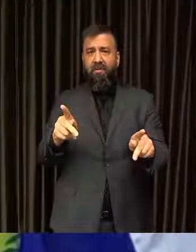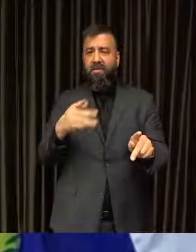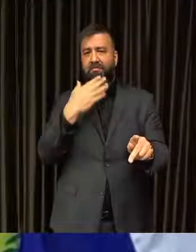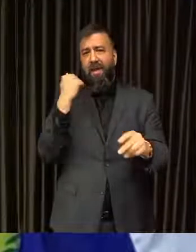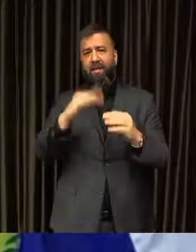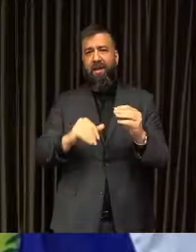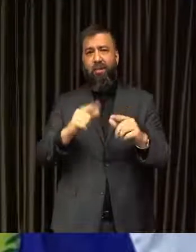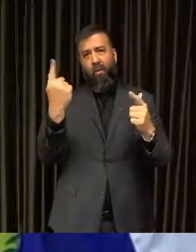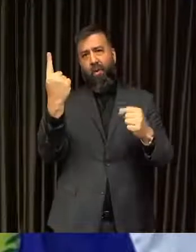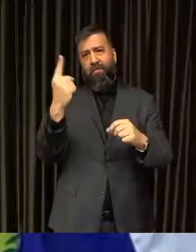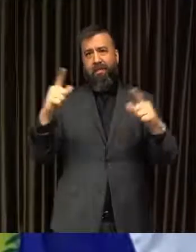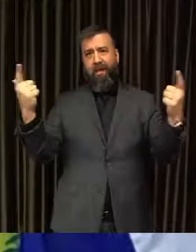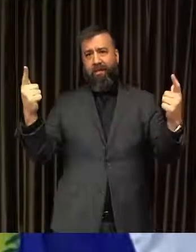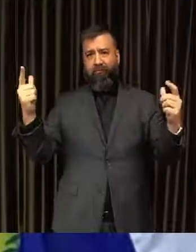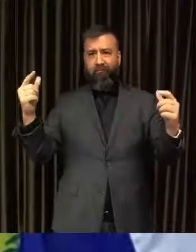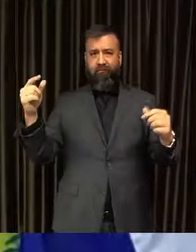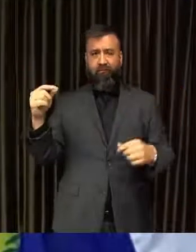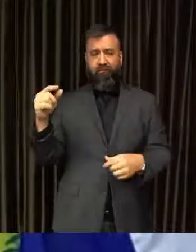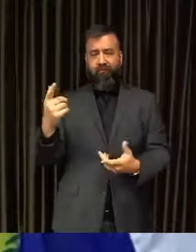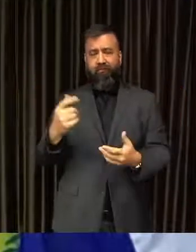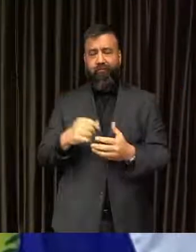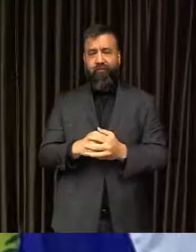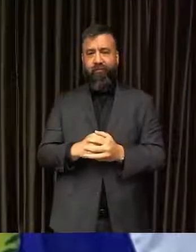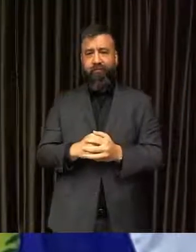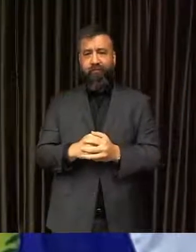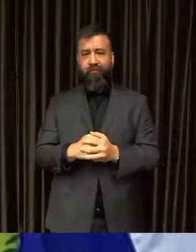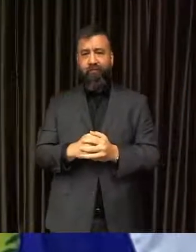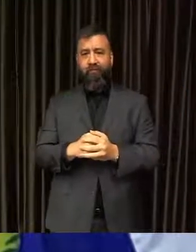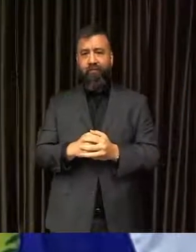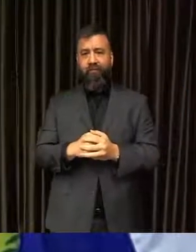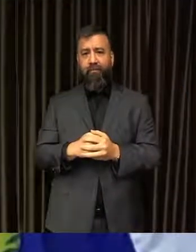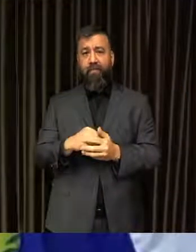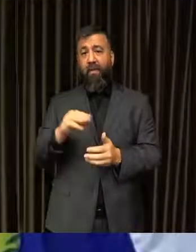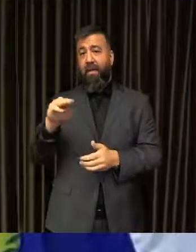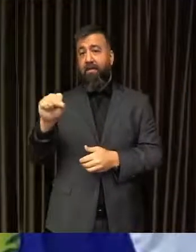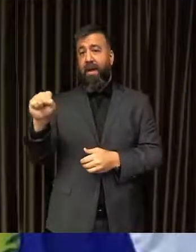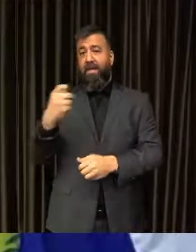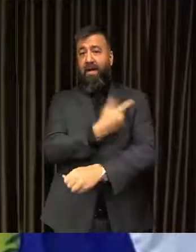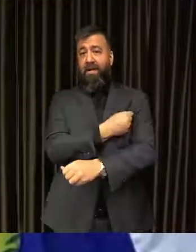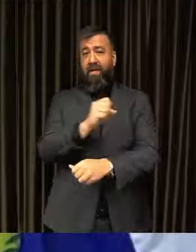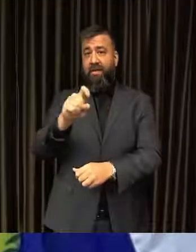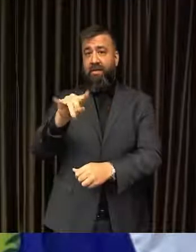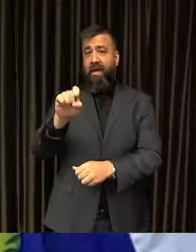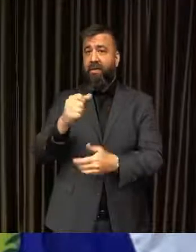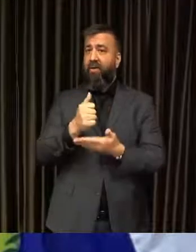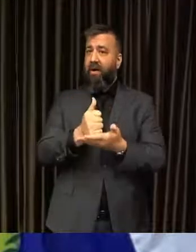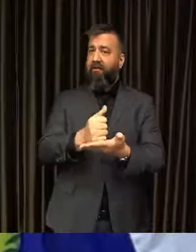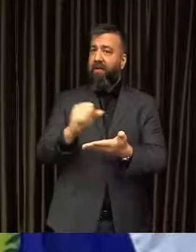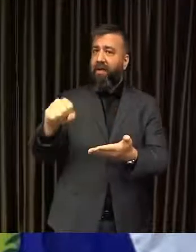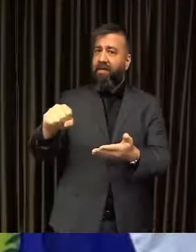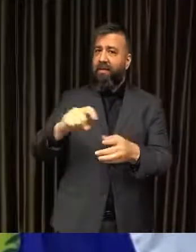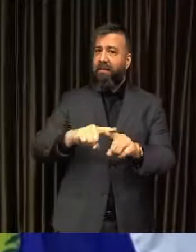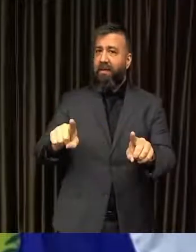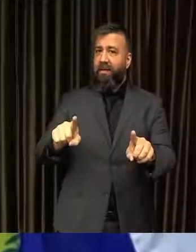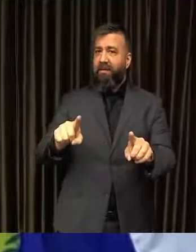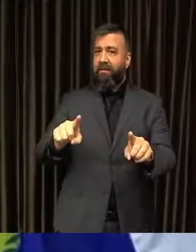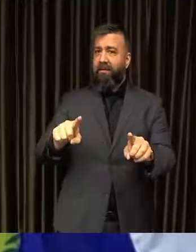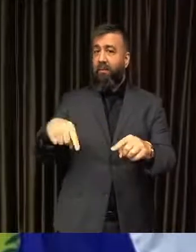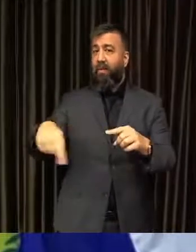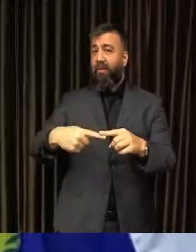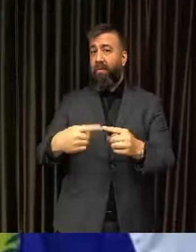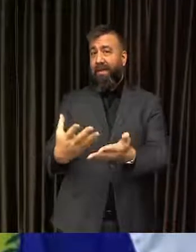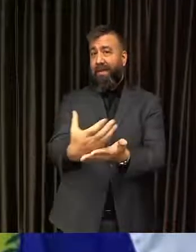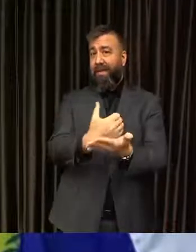a Saturday. So the mass vaccination sites are helpful, but as the vaccine supply becomes